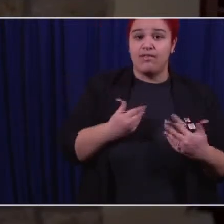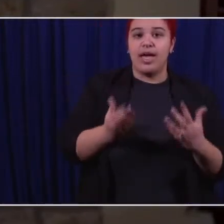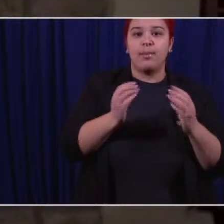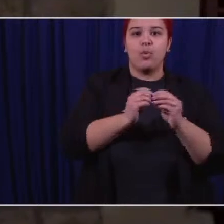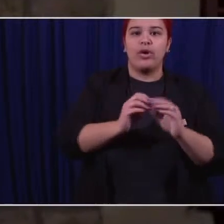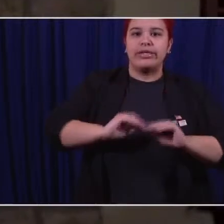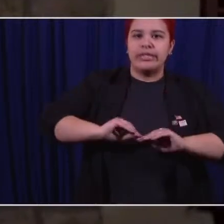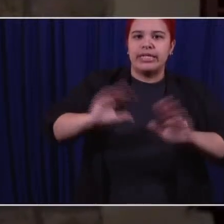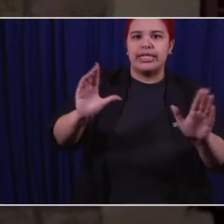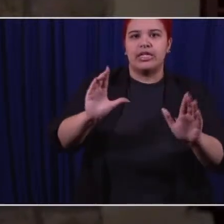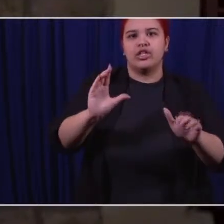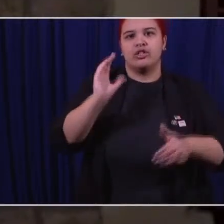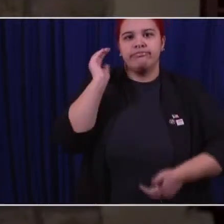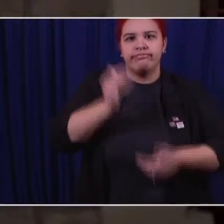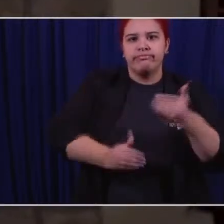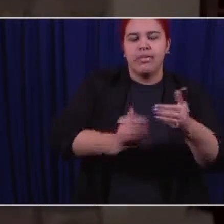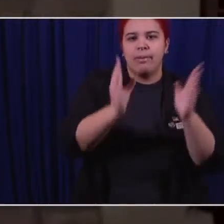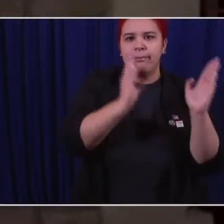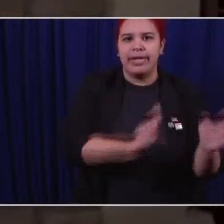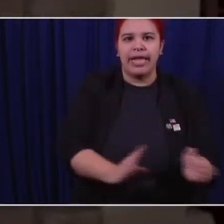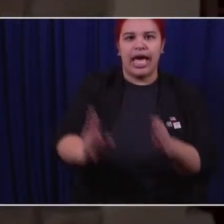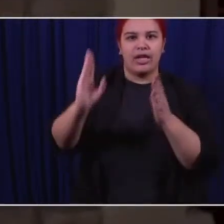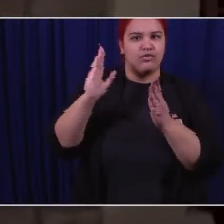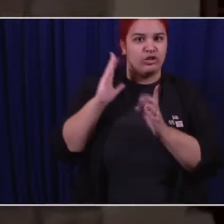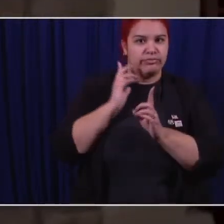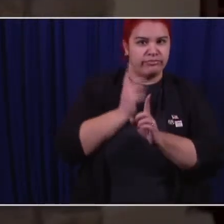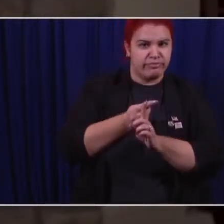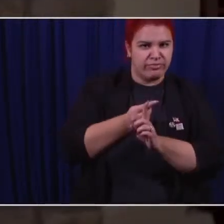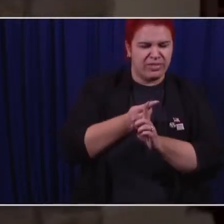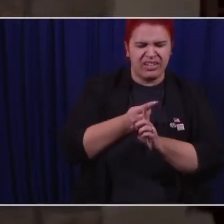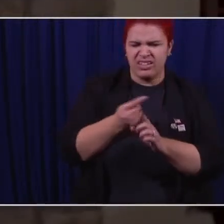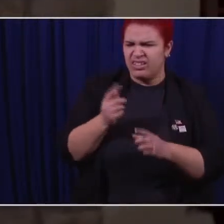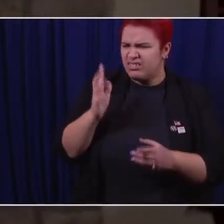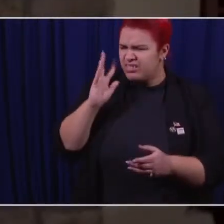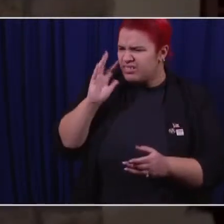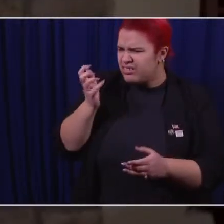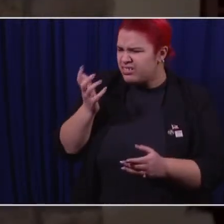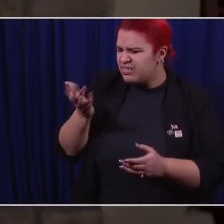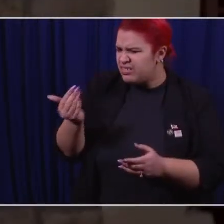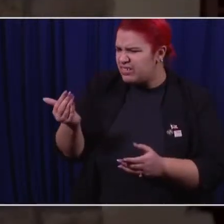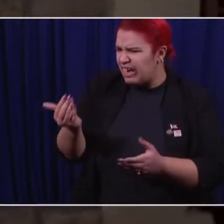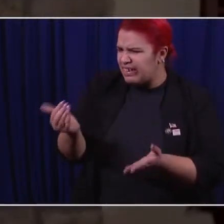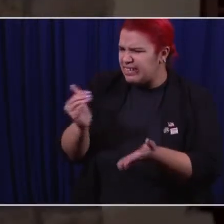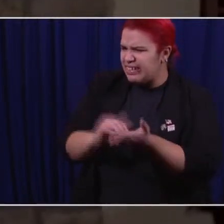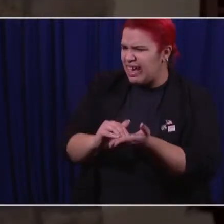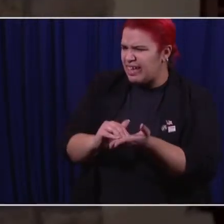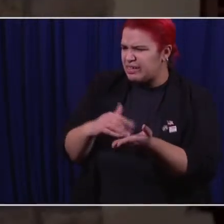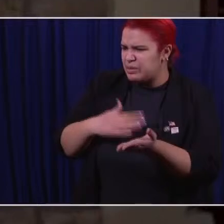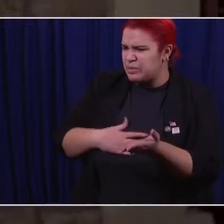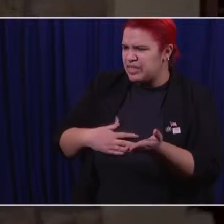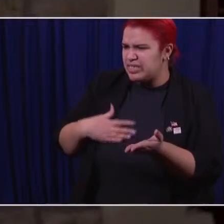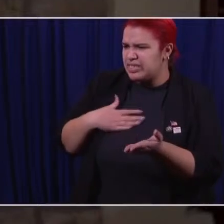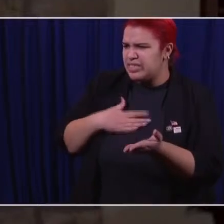with schools? I'm not sure I understand your question. Could you tell me that again?